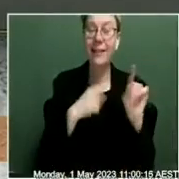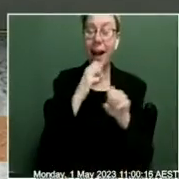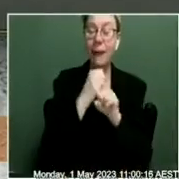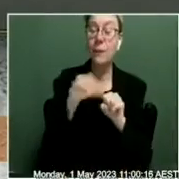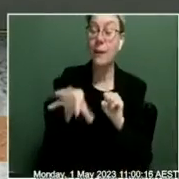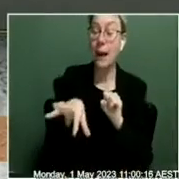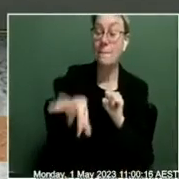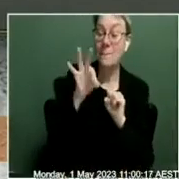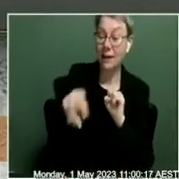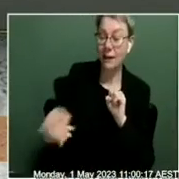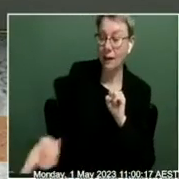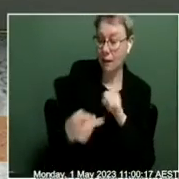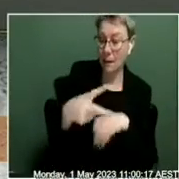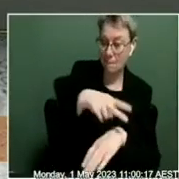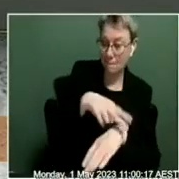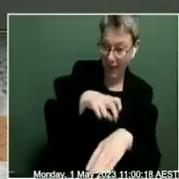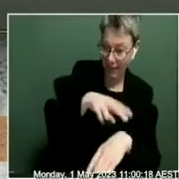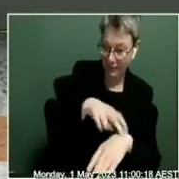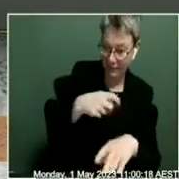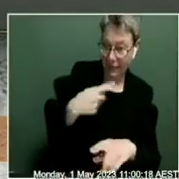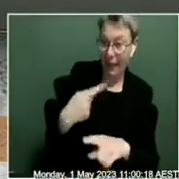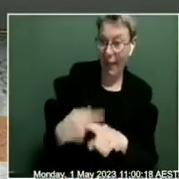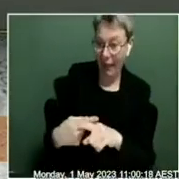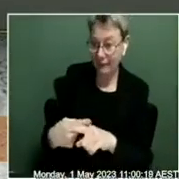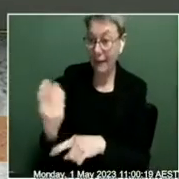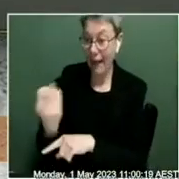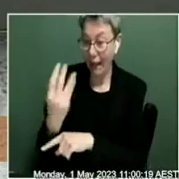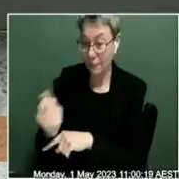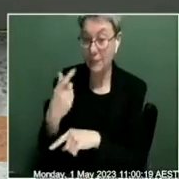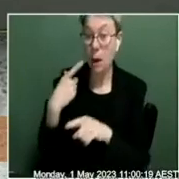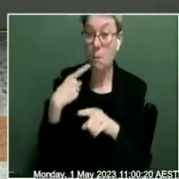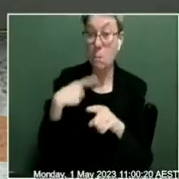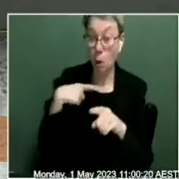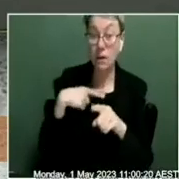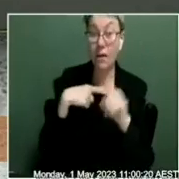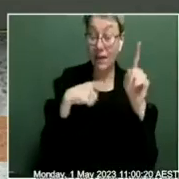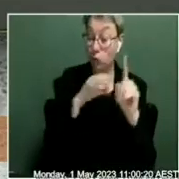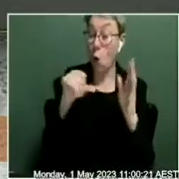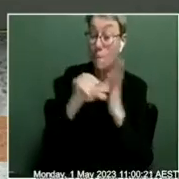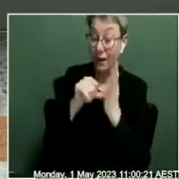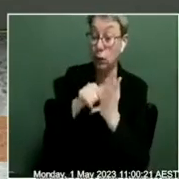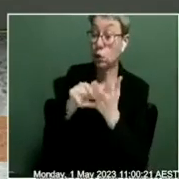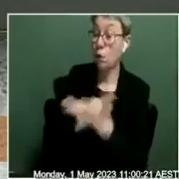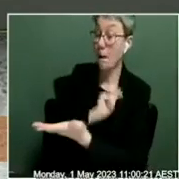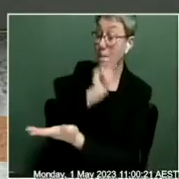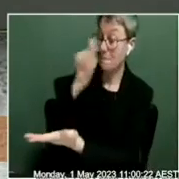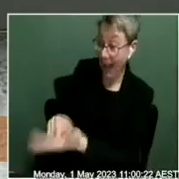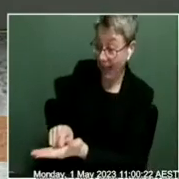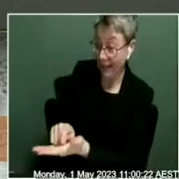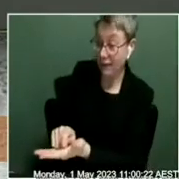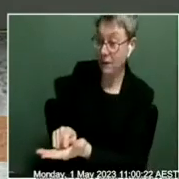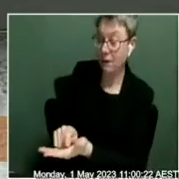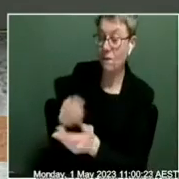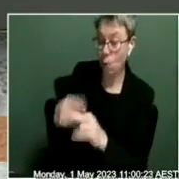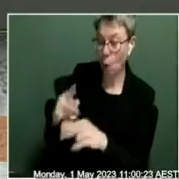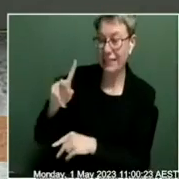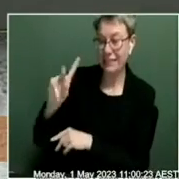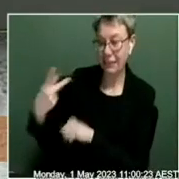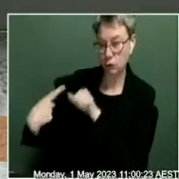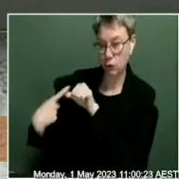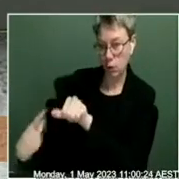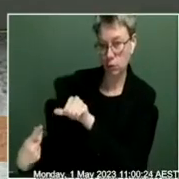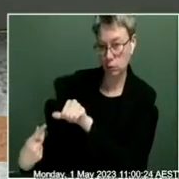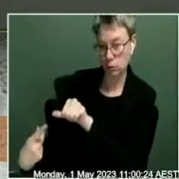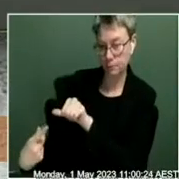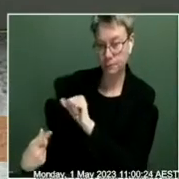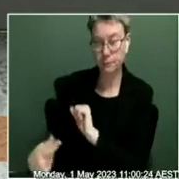One thing that was done is there was a pretty extensive mapping of what services are available in those communities in terms of 24/7 community services are